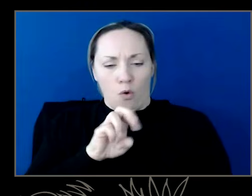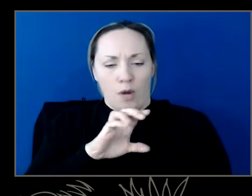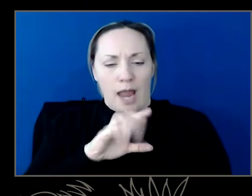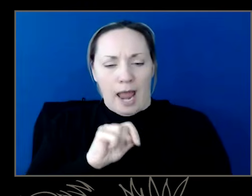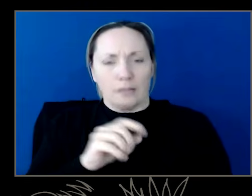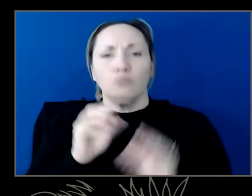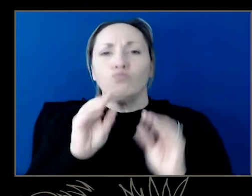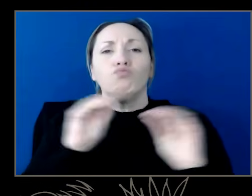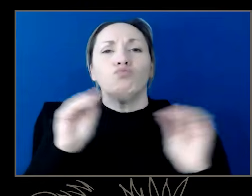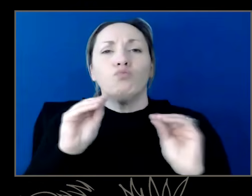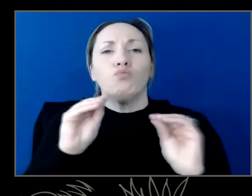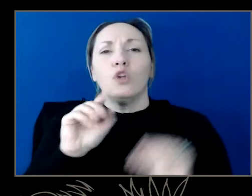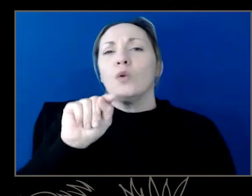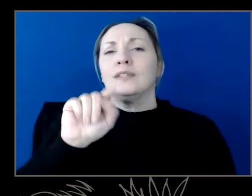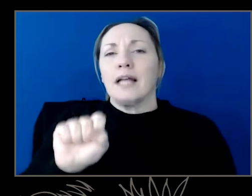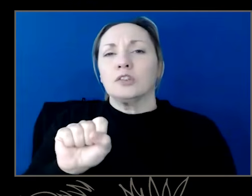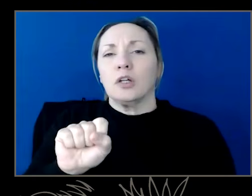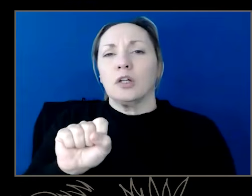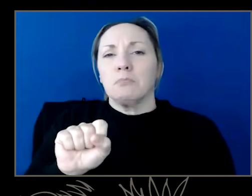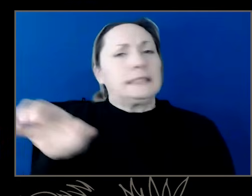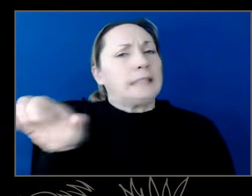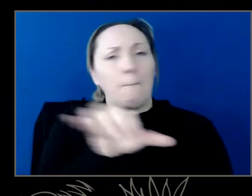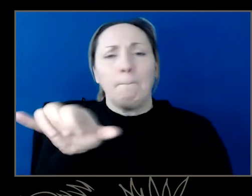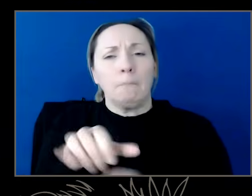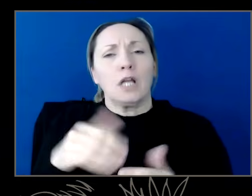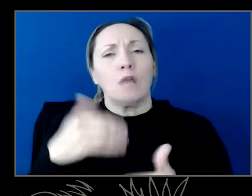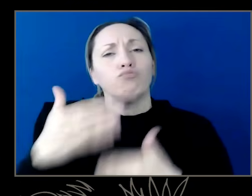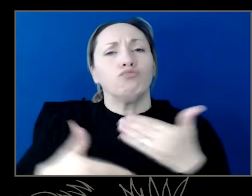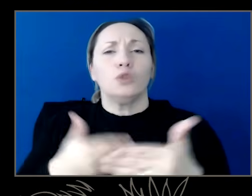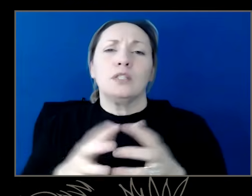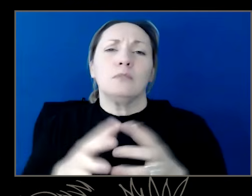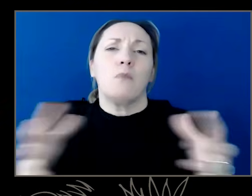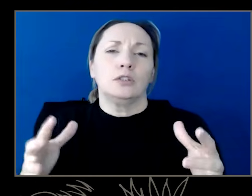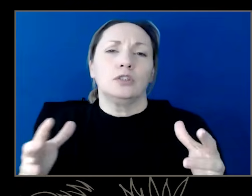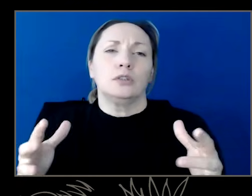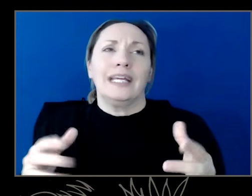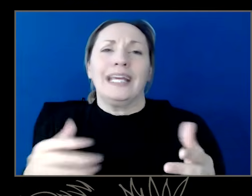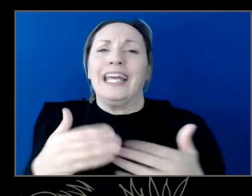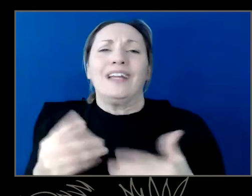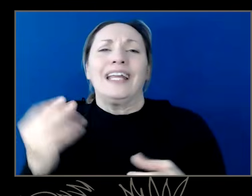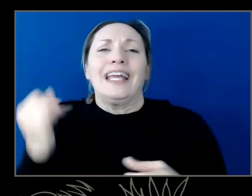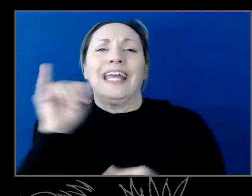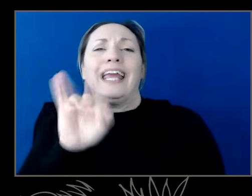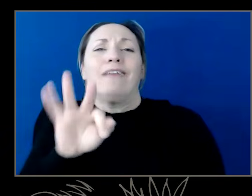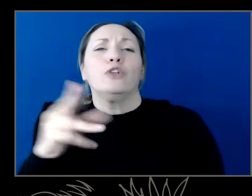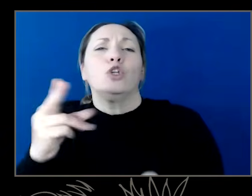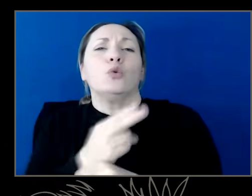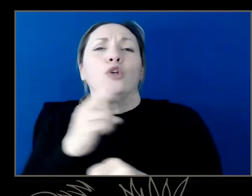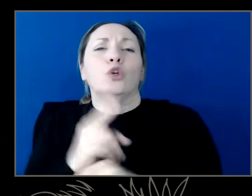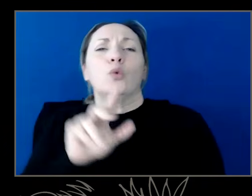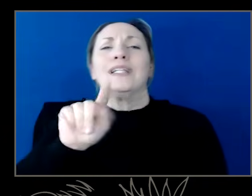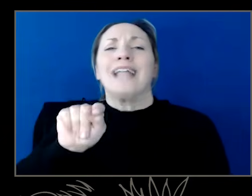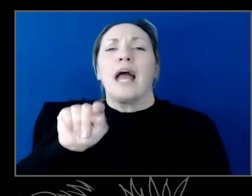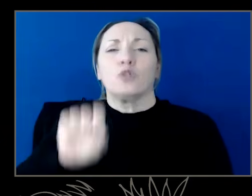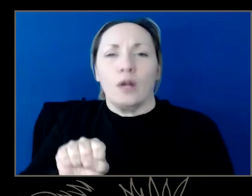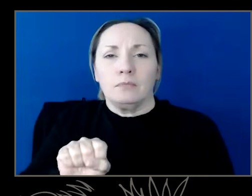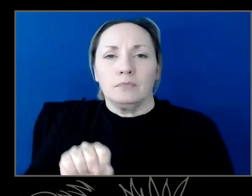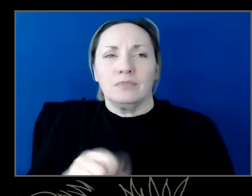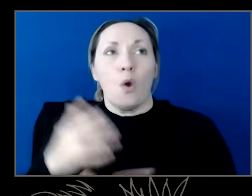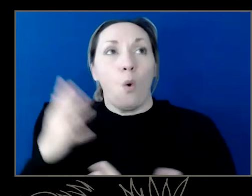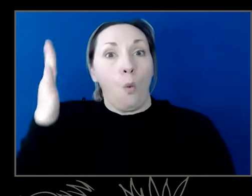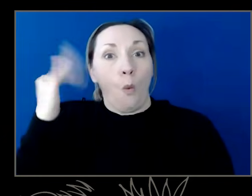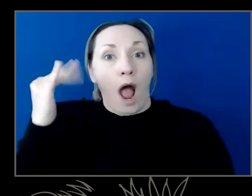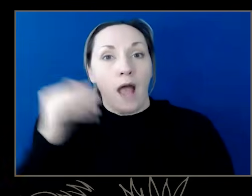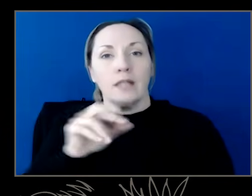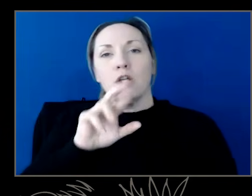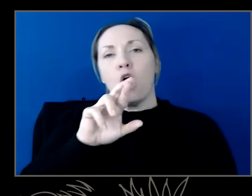TypeScript and get just as far as you could with TypeScript. Because React itself is not as challenging